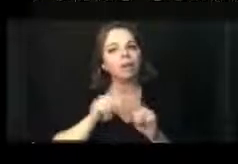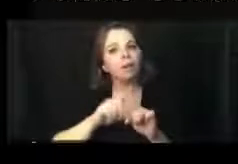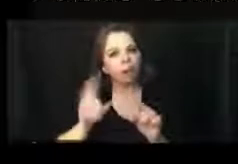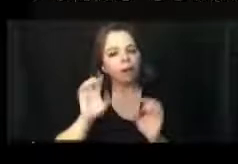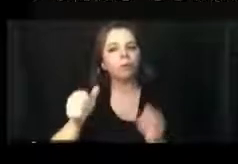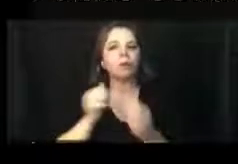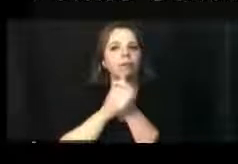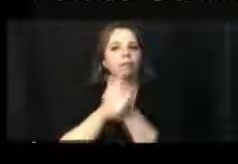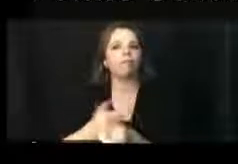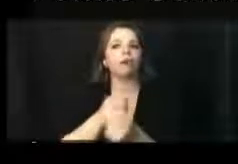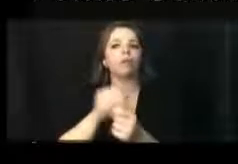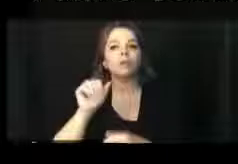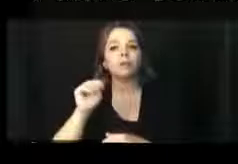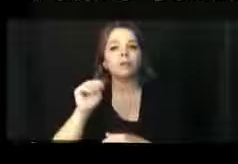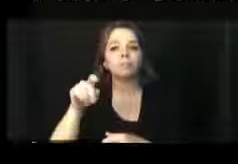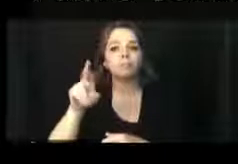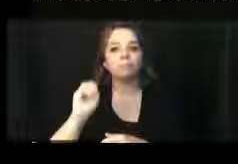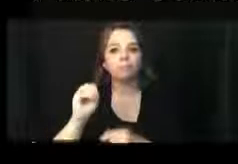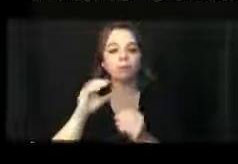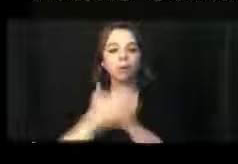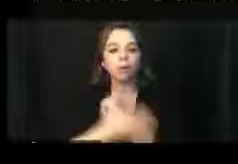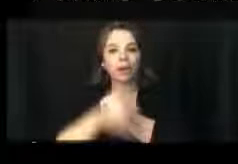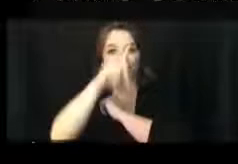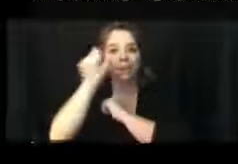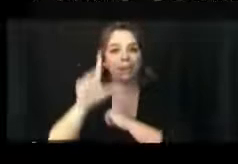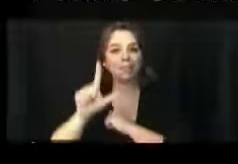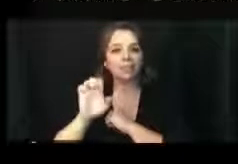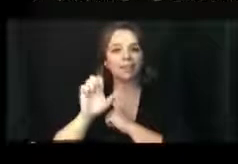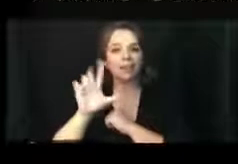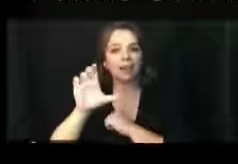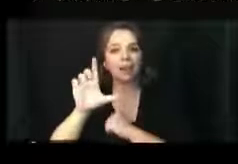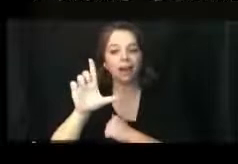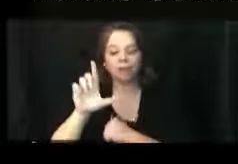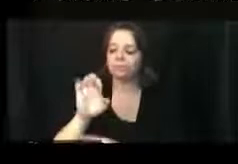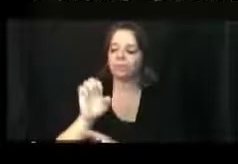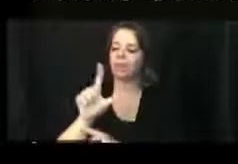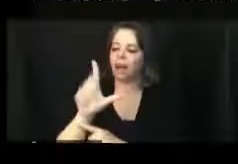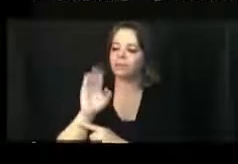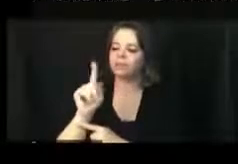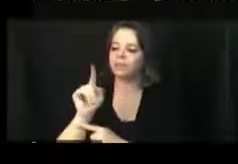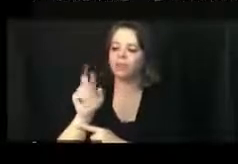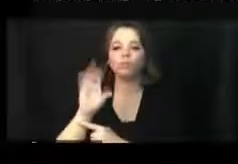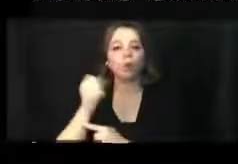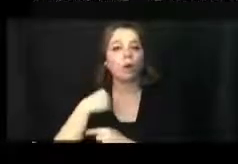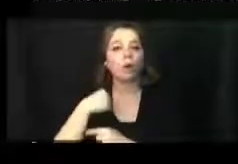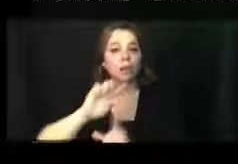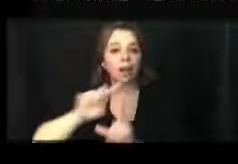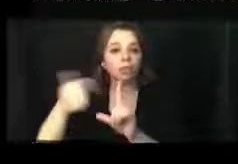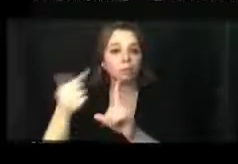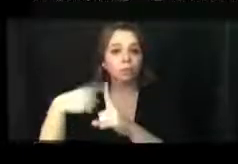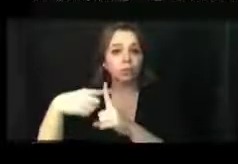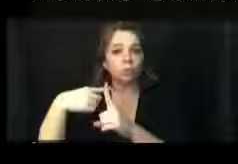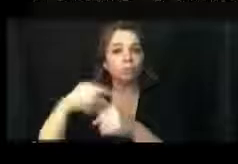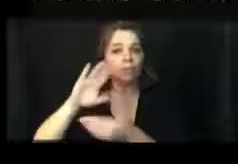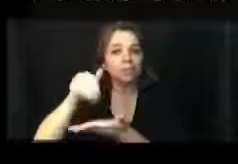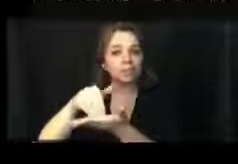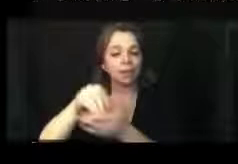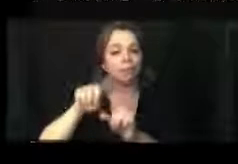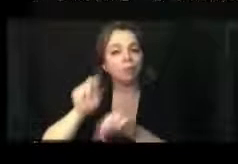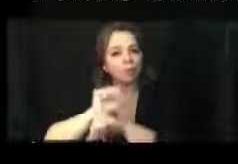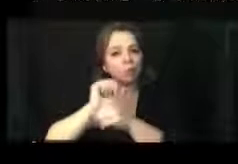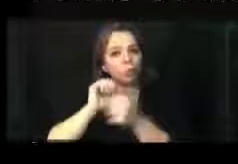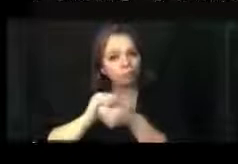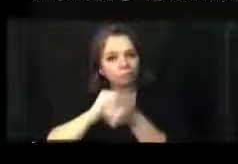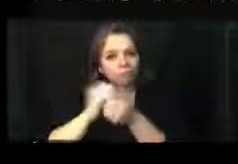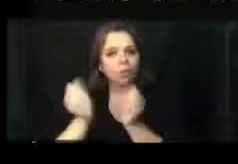County, and that is because El Centro has its own LGBT center, but works closely with our Coachella Valley in terms of health